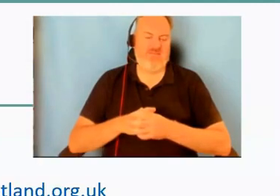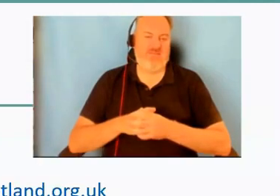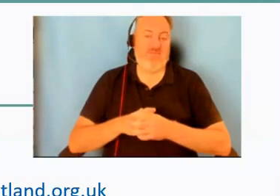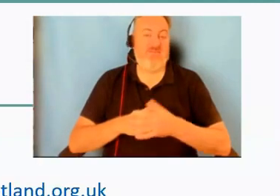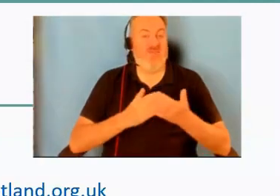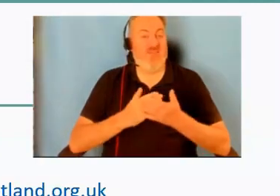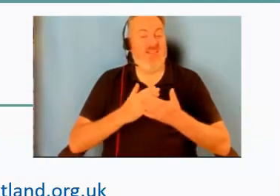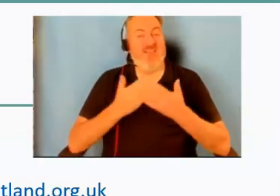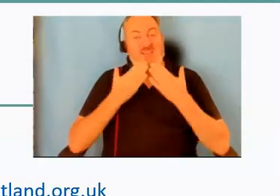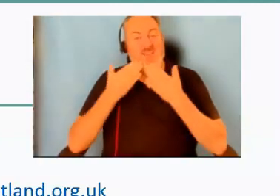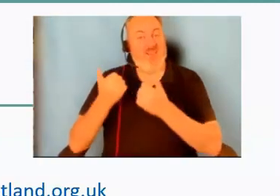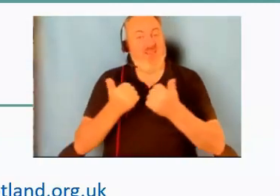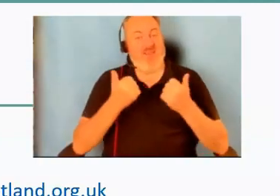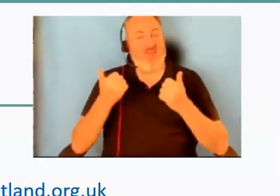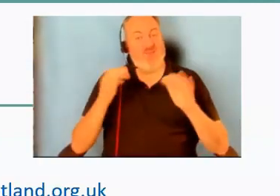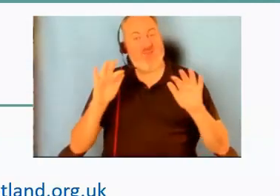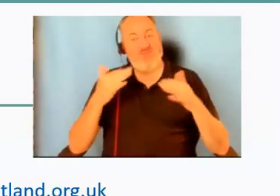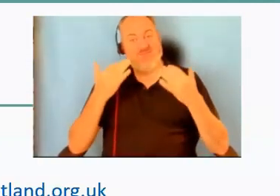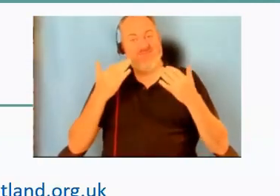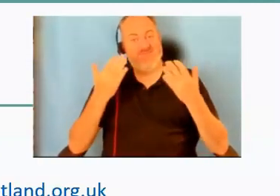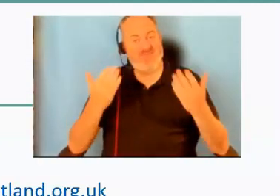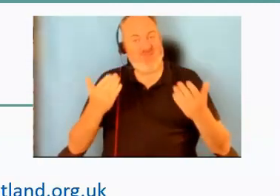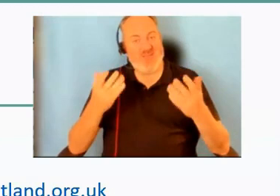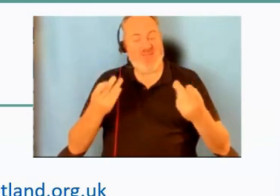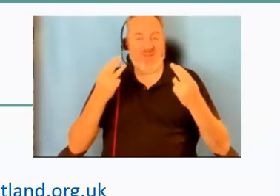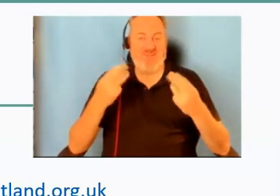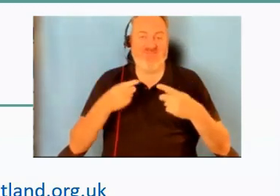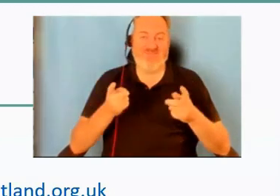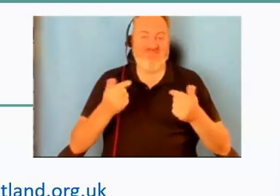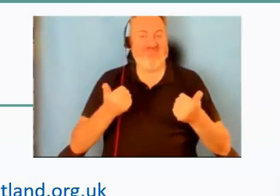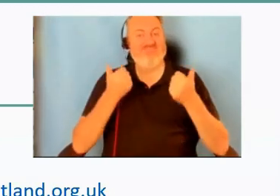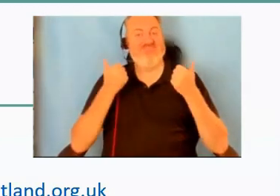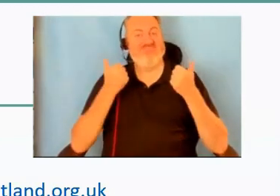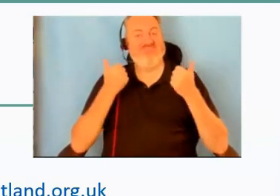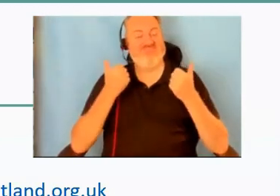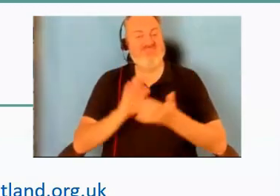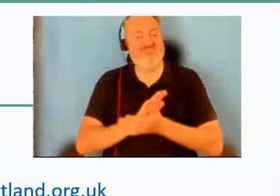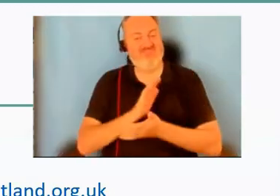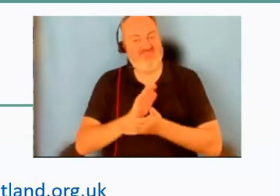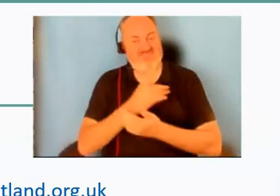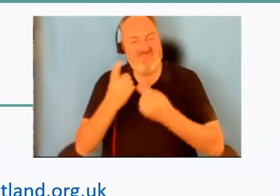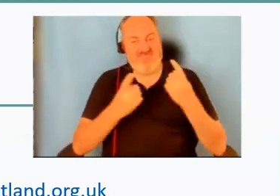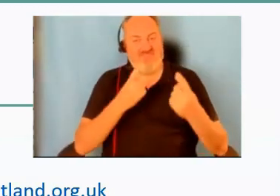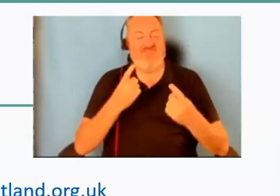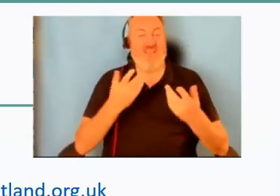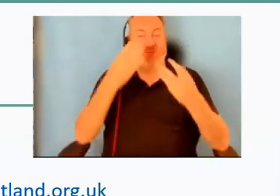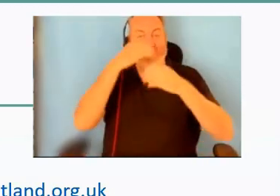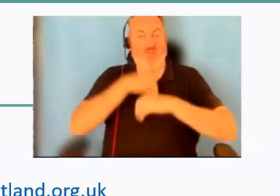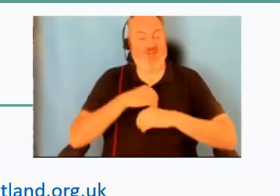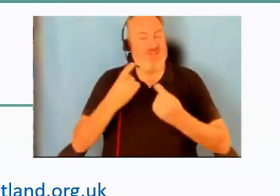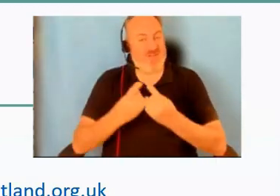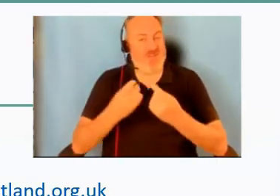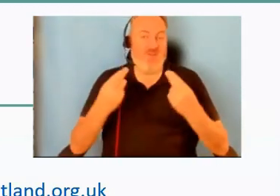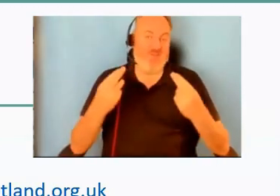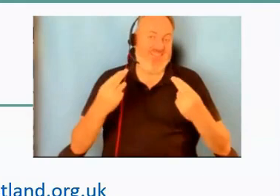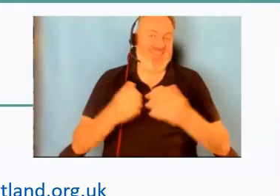So thank you so much for tuning in to today's Discover Digital workshop. I really hope that you've managed to get something out of it. And as I